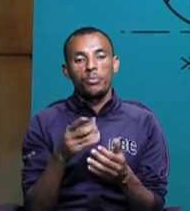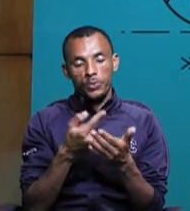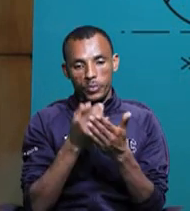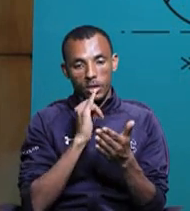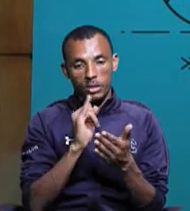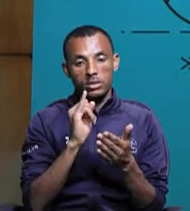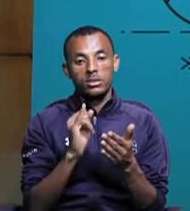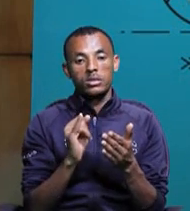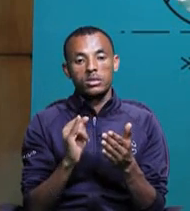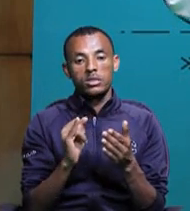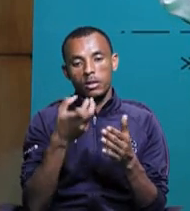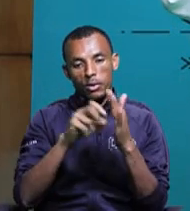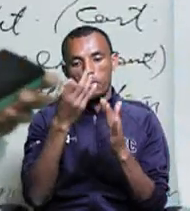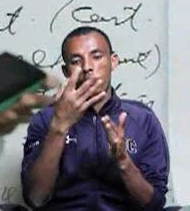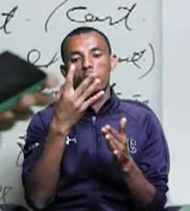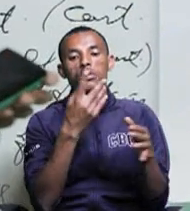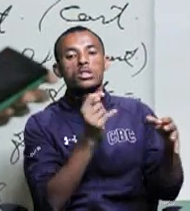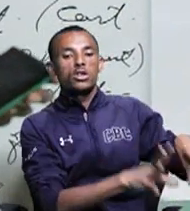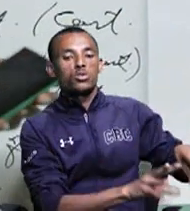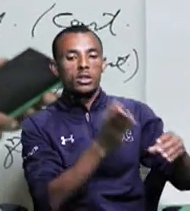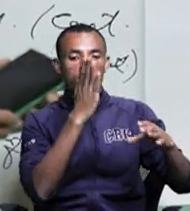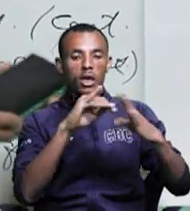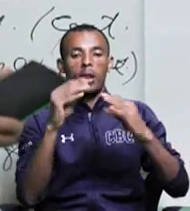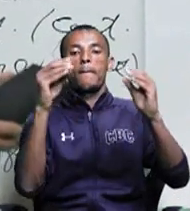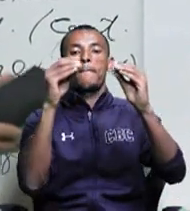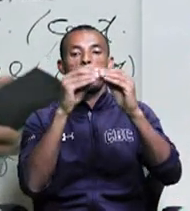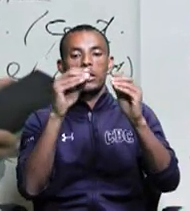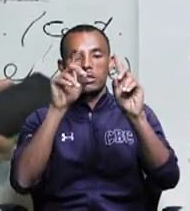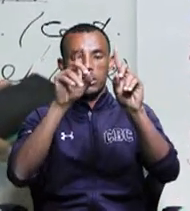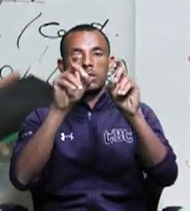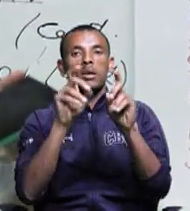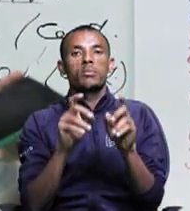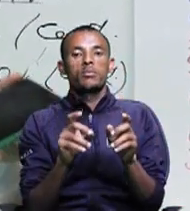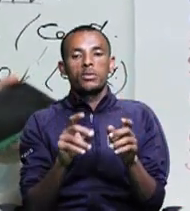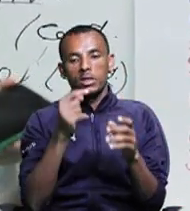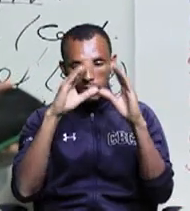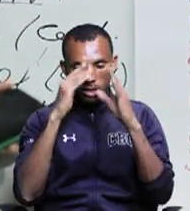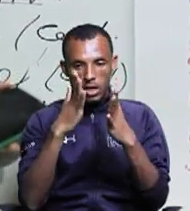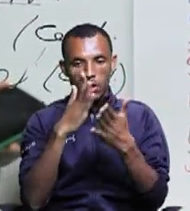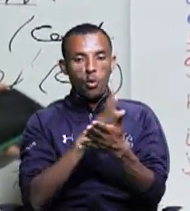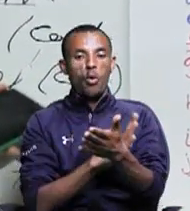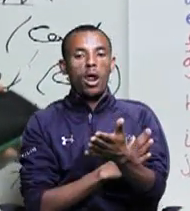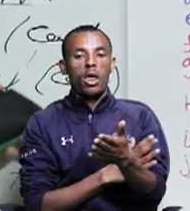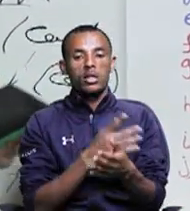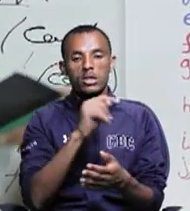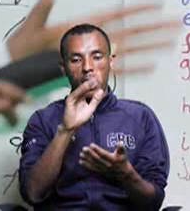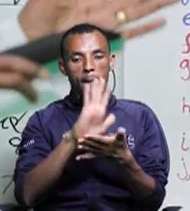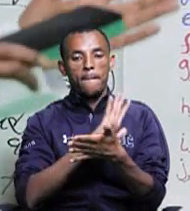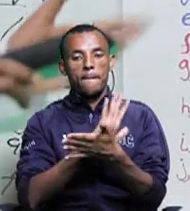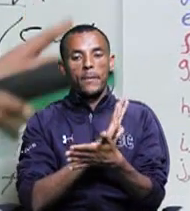This is the mark of students in mathematics final examination. The teacher correct their